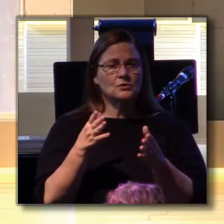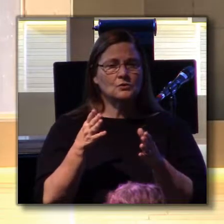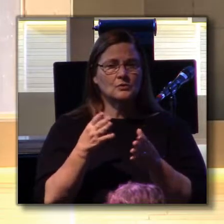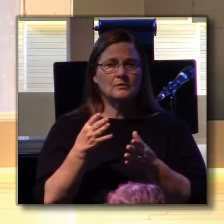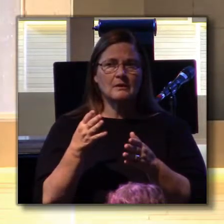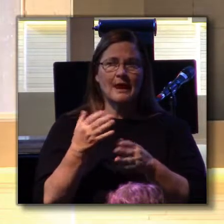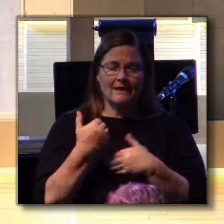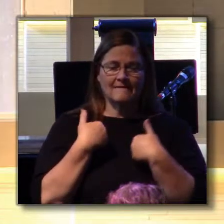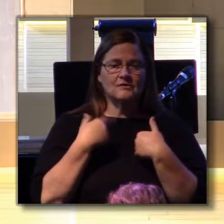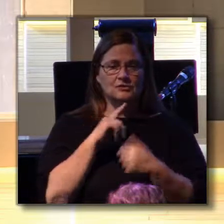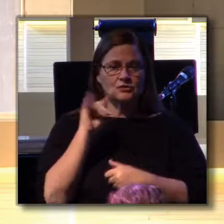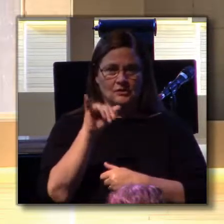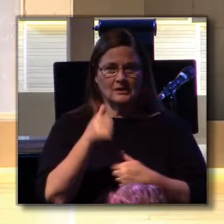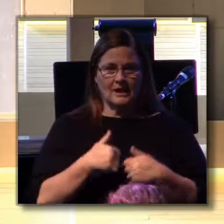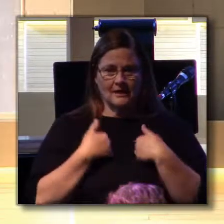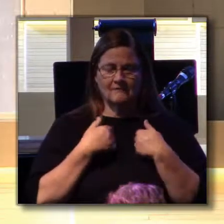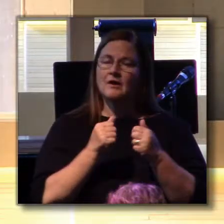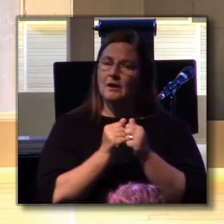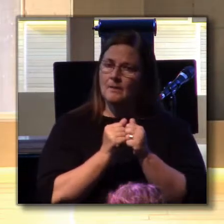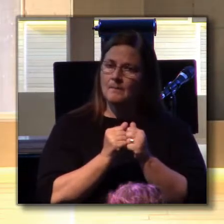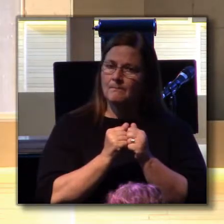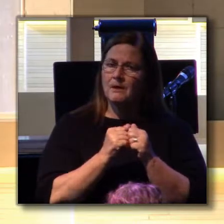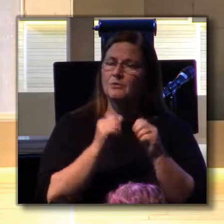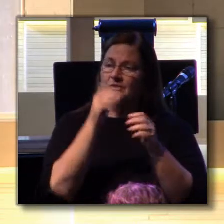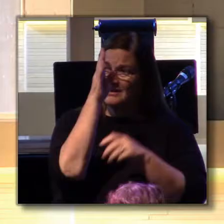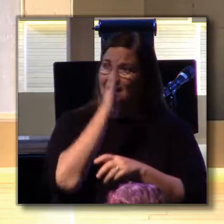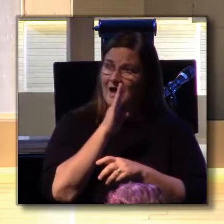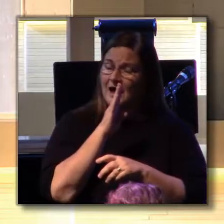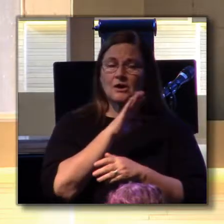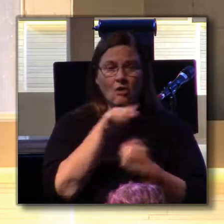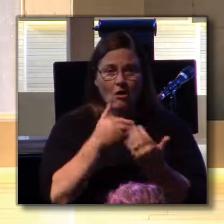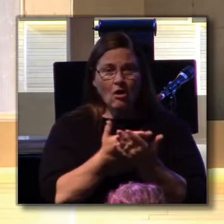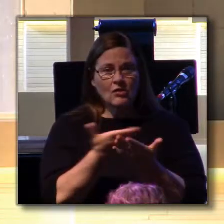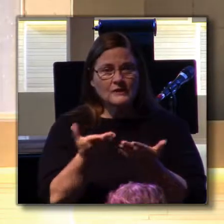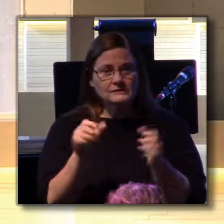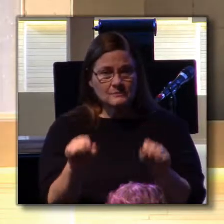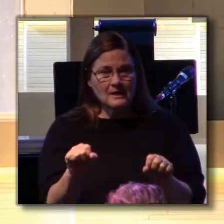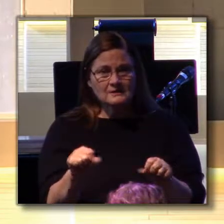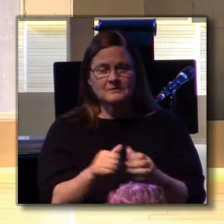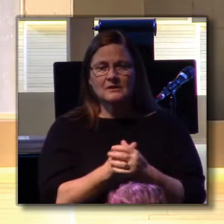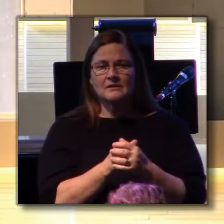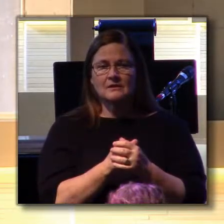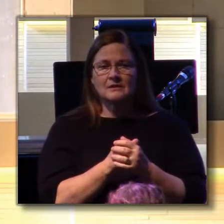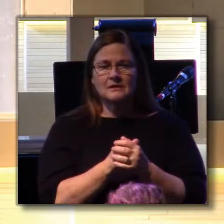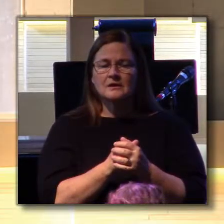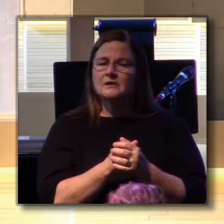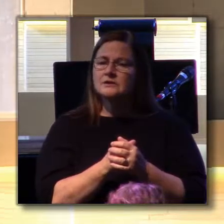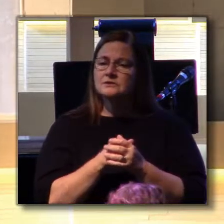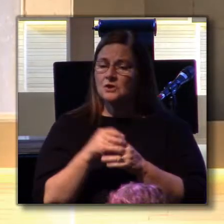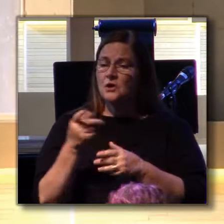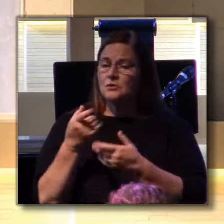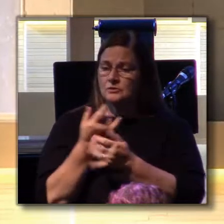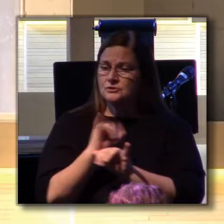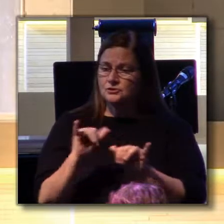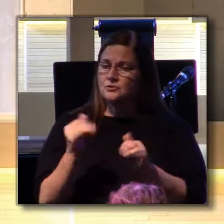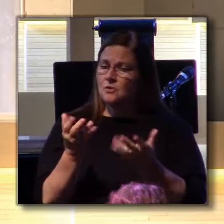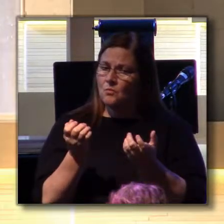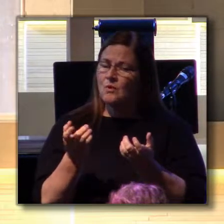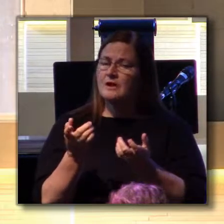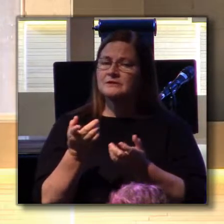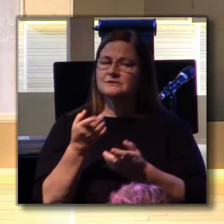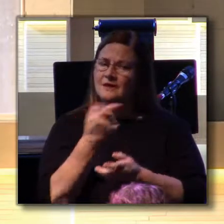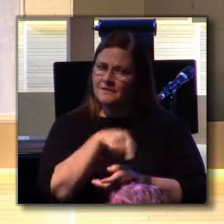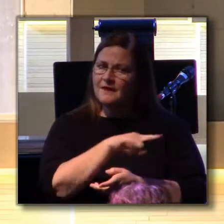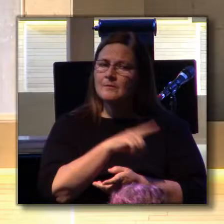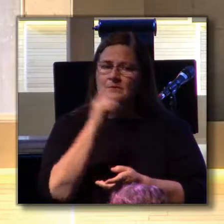with God, all things are possible. And so he's trying to get them to start thinking about God has got to do something. And what is